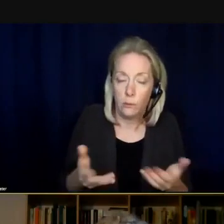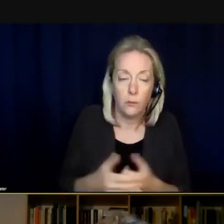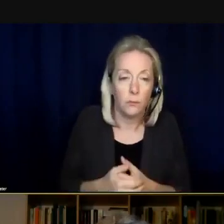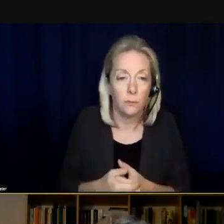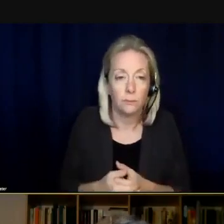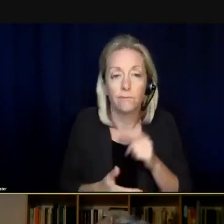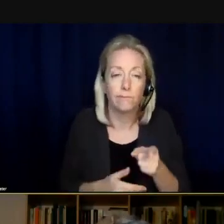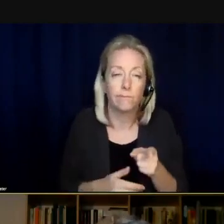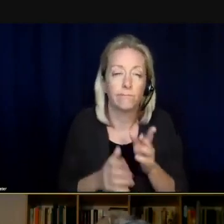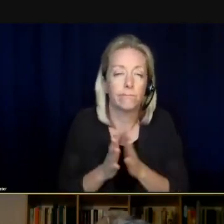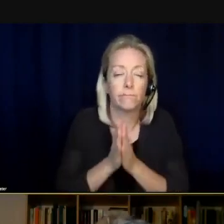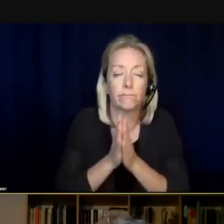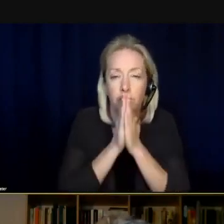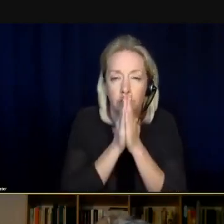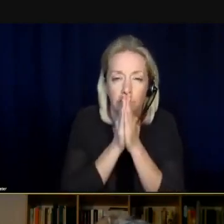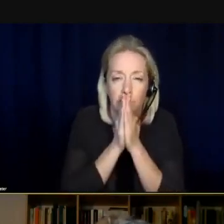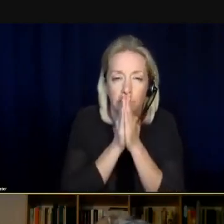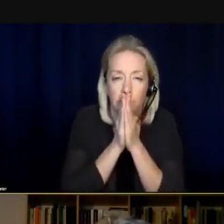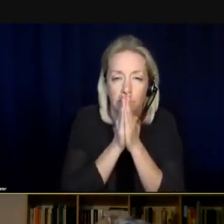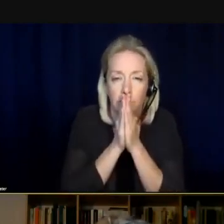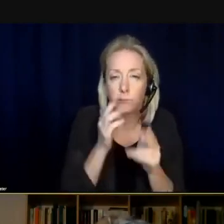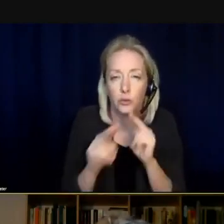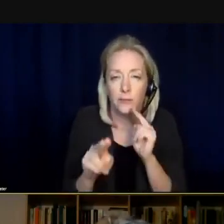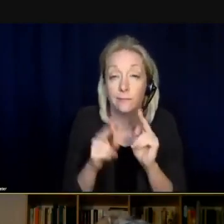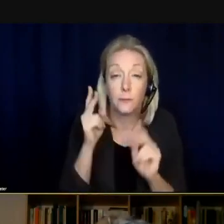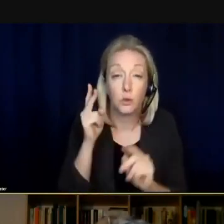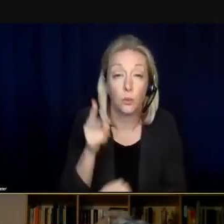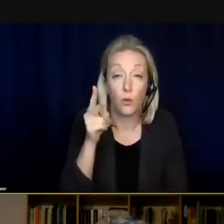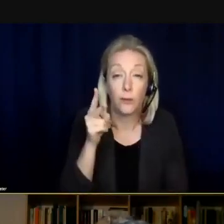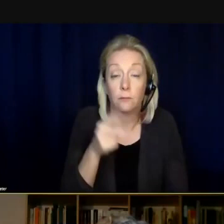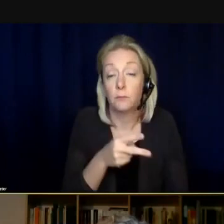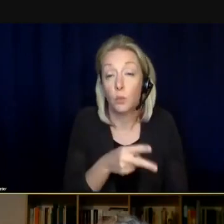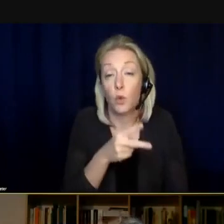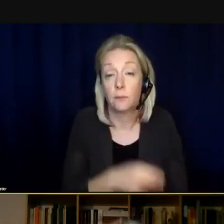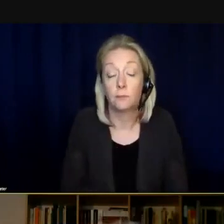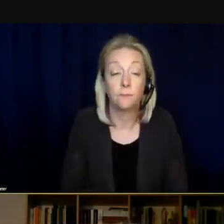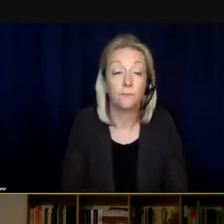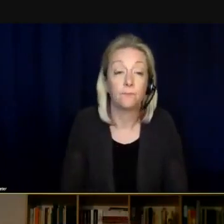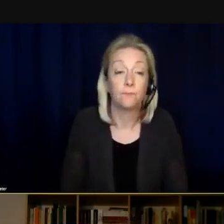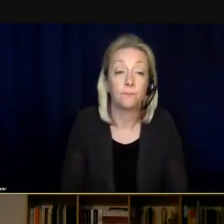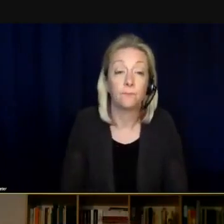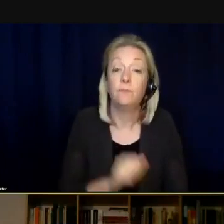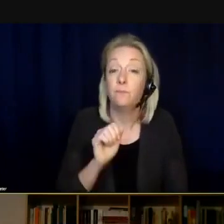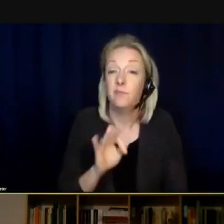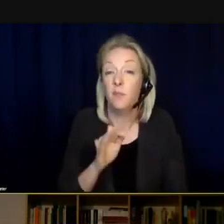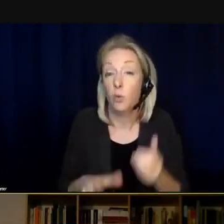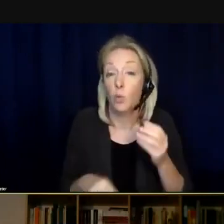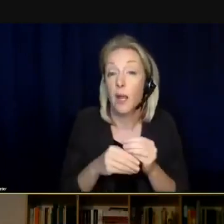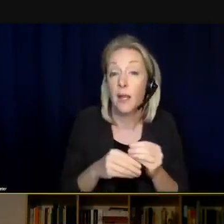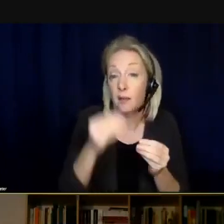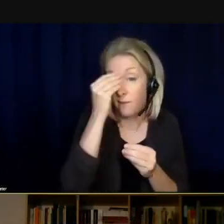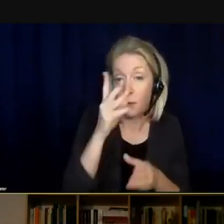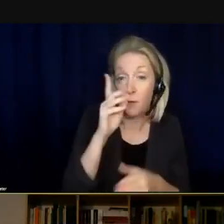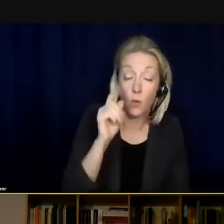here, let's make it a real quick quiz, maybe 2 points. And if you want to put any information for